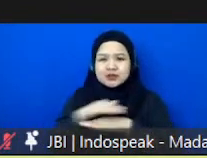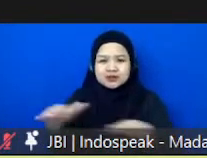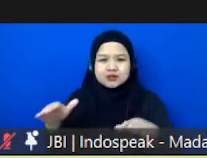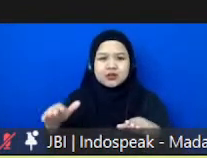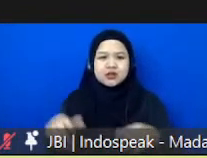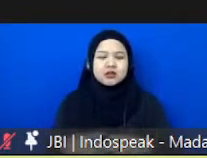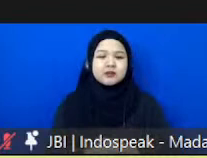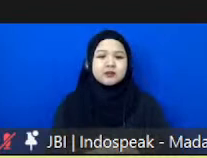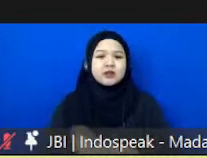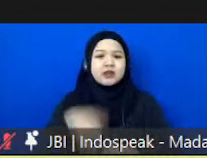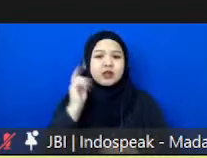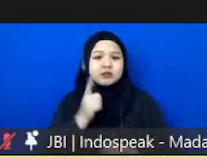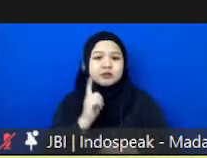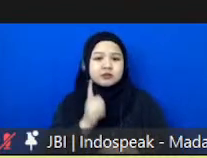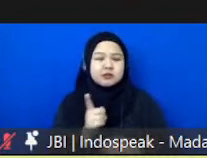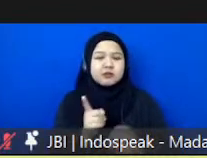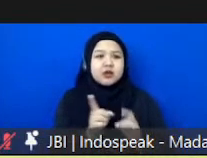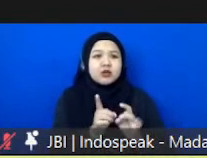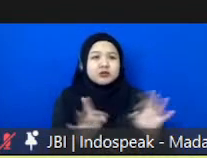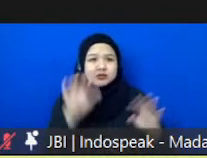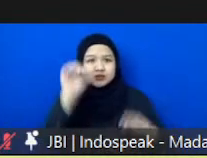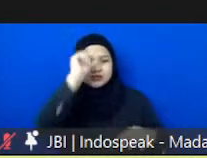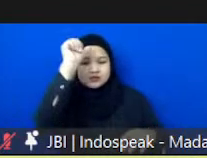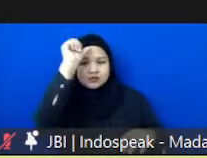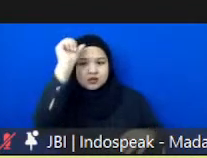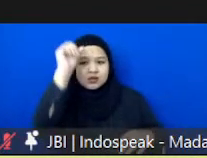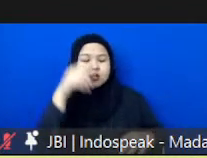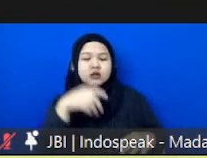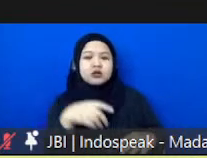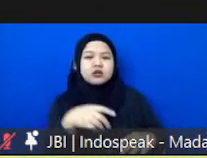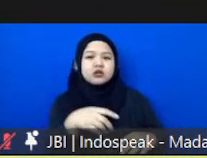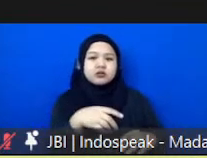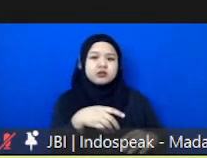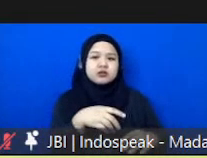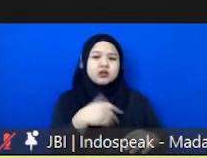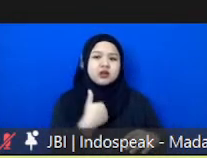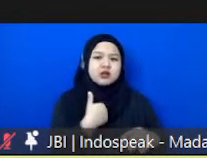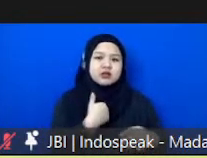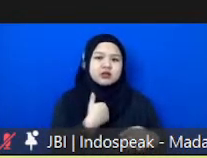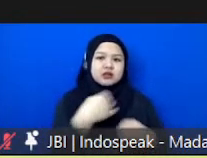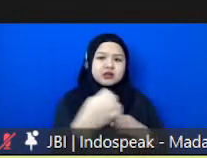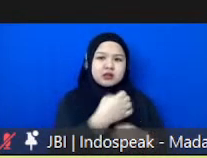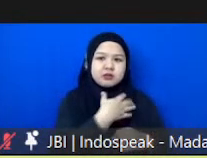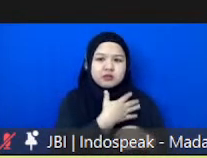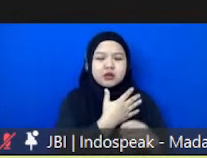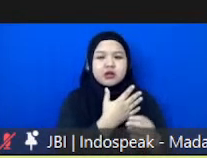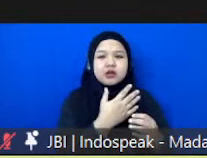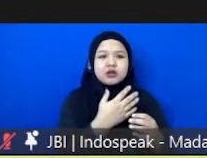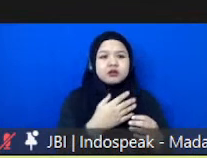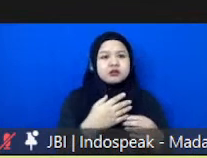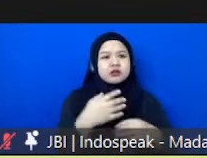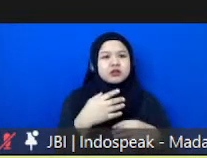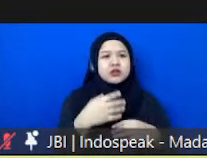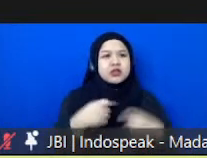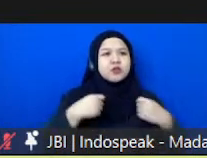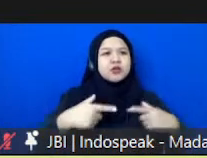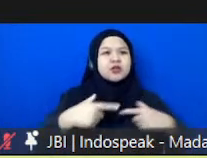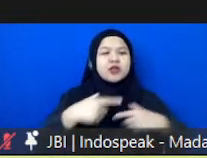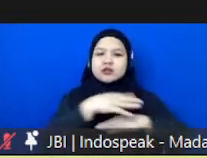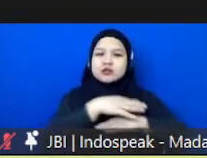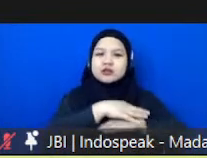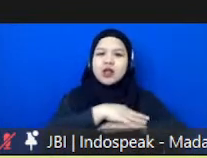suspect that, like India, Indonesia is probably seeing the effect of natural immunity in these highly